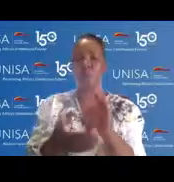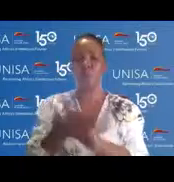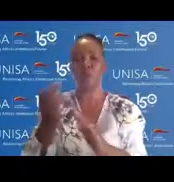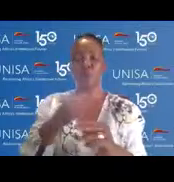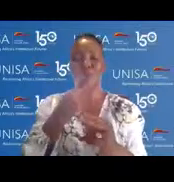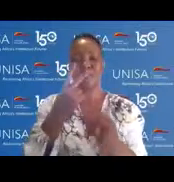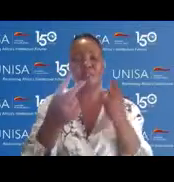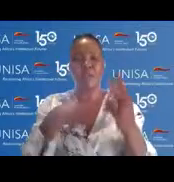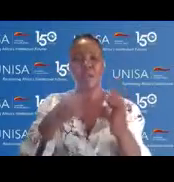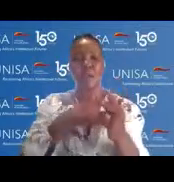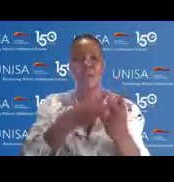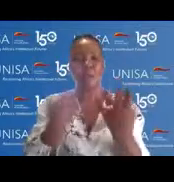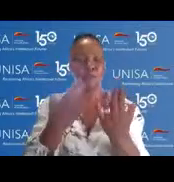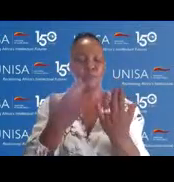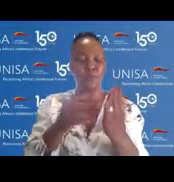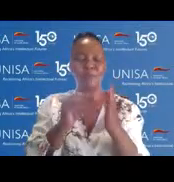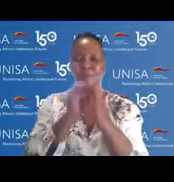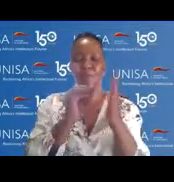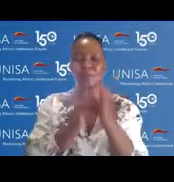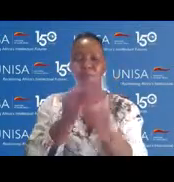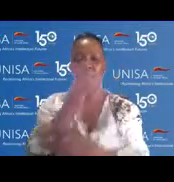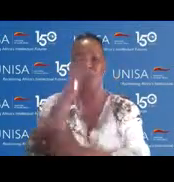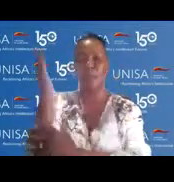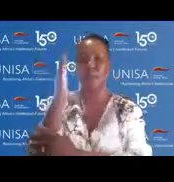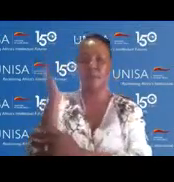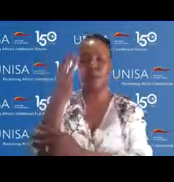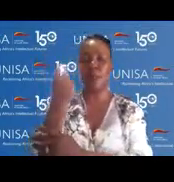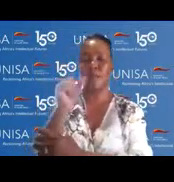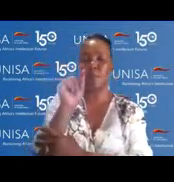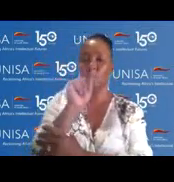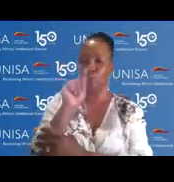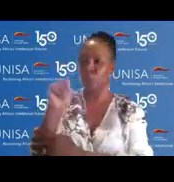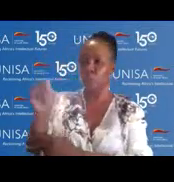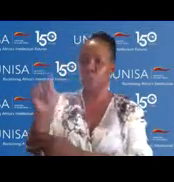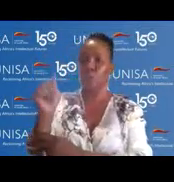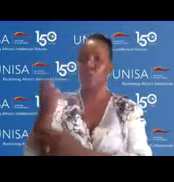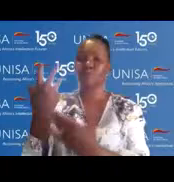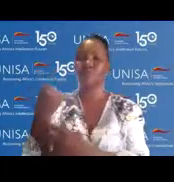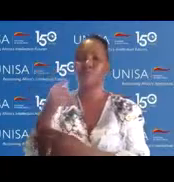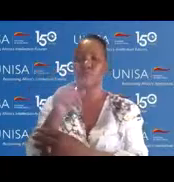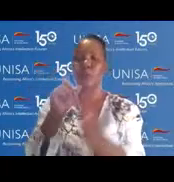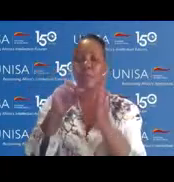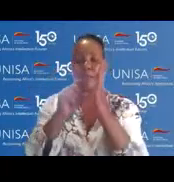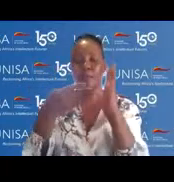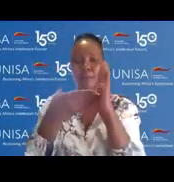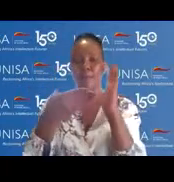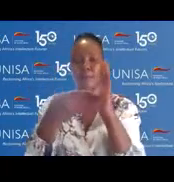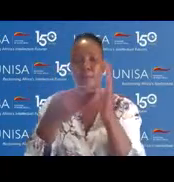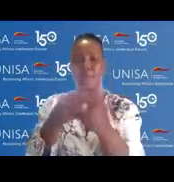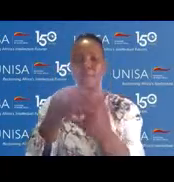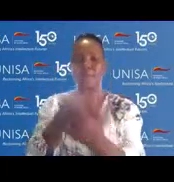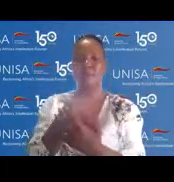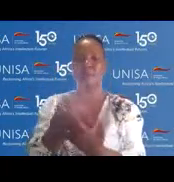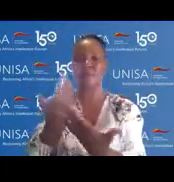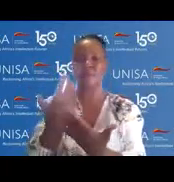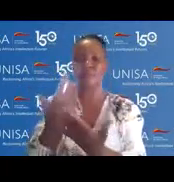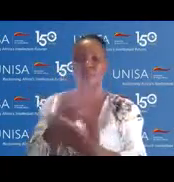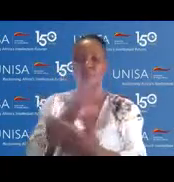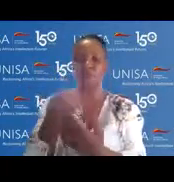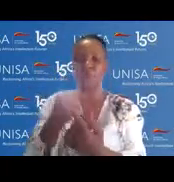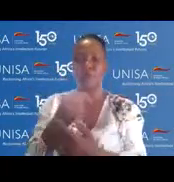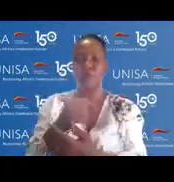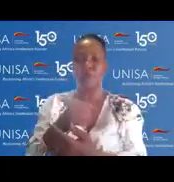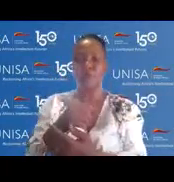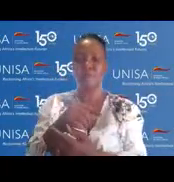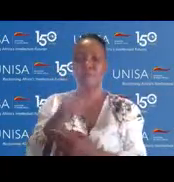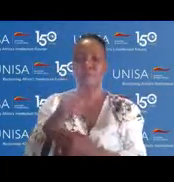top right-hand corner, we've got the ... So I'm just going to click on it. It's called Customize. And then you'll see there's an option